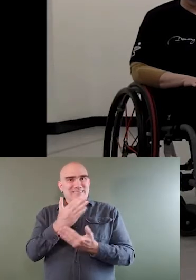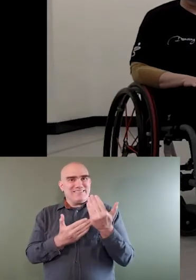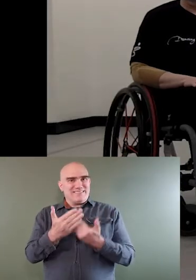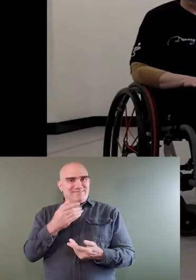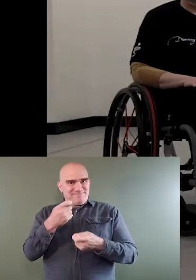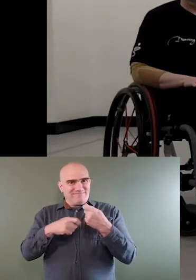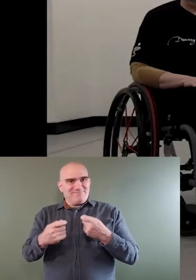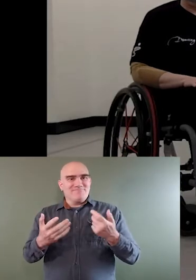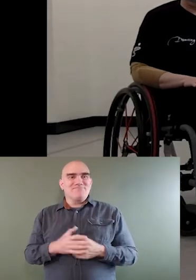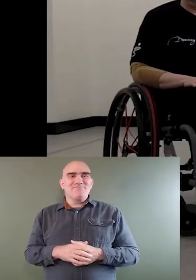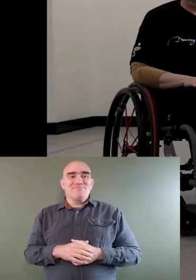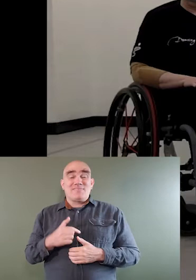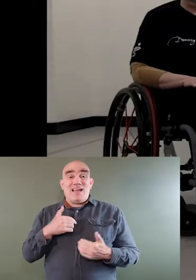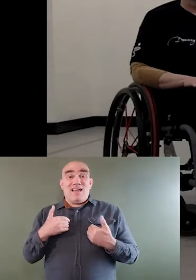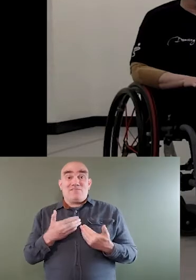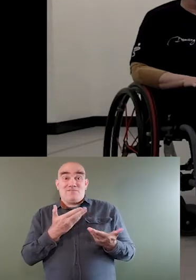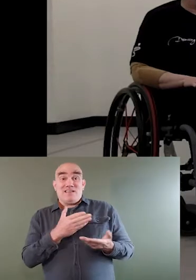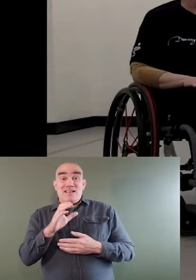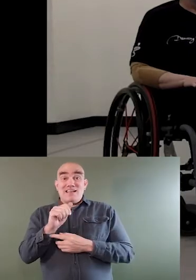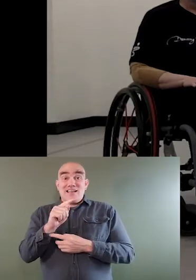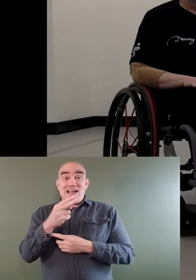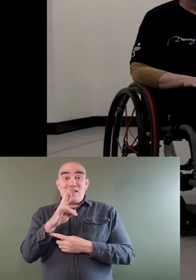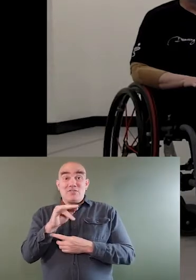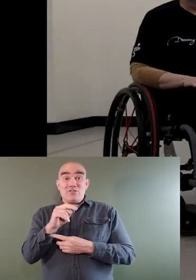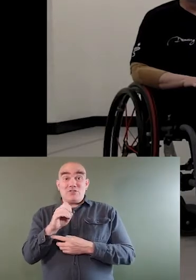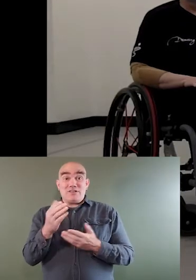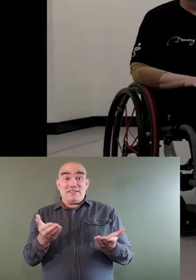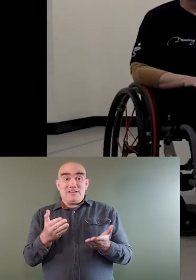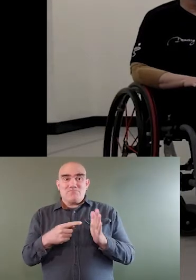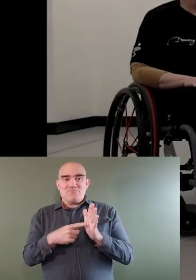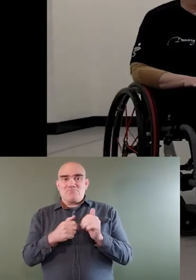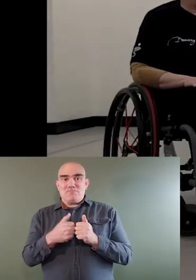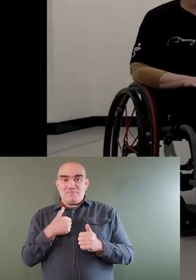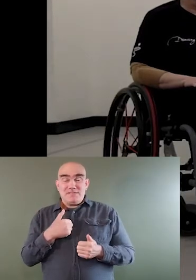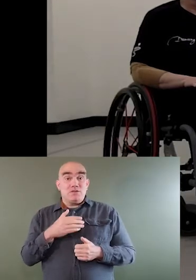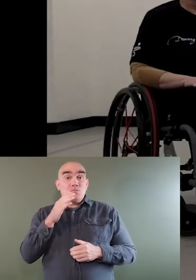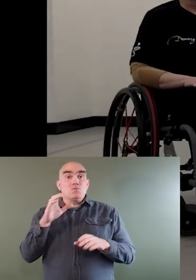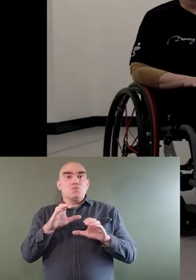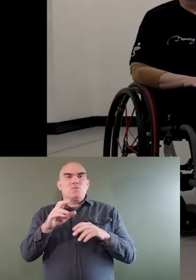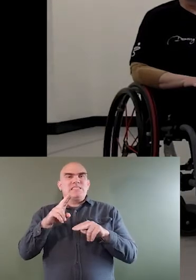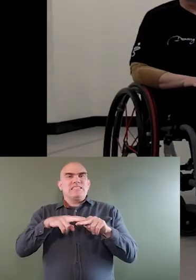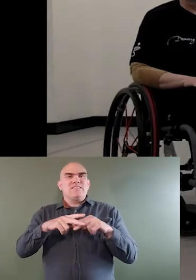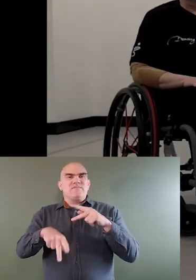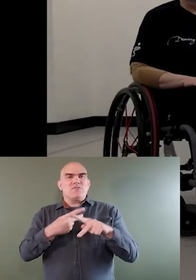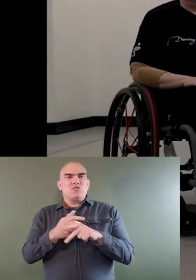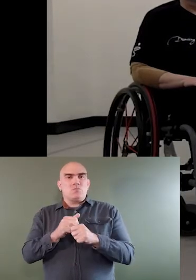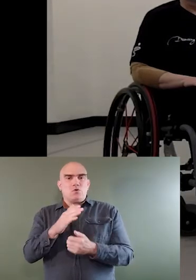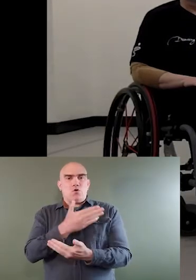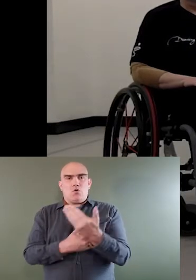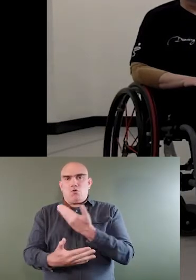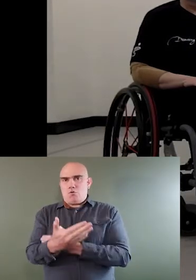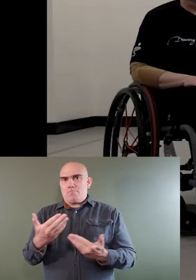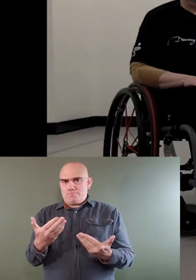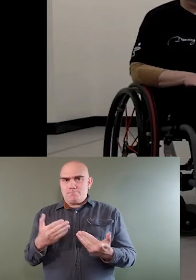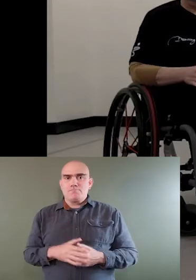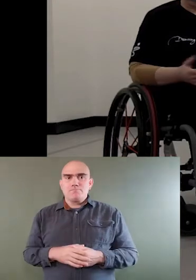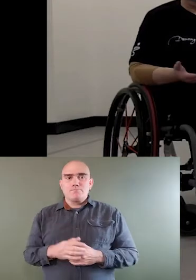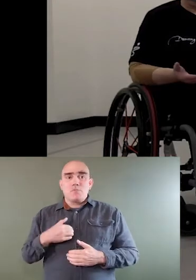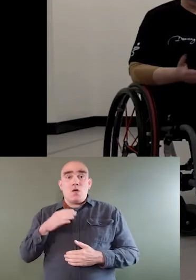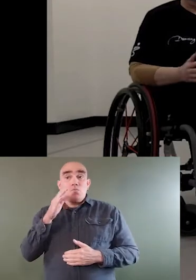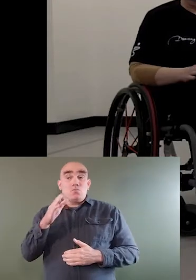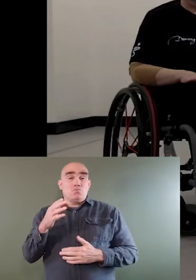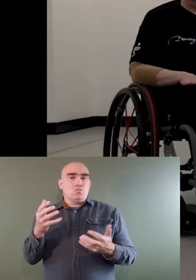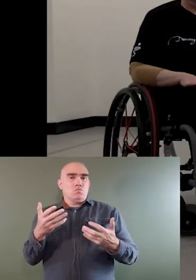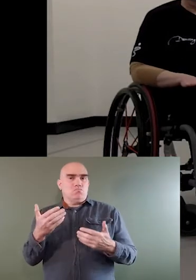hands. I have Catherine here to demonstrate with me. She'll be doing the seated version with her arms. I'll be doing